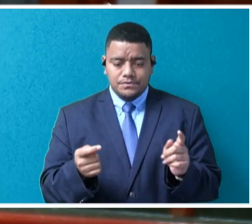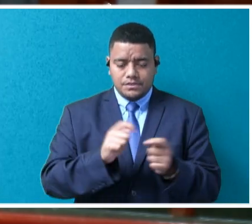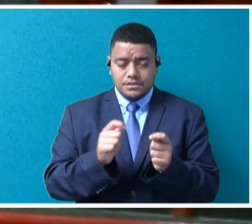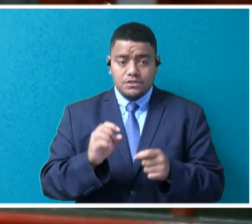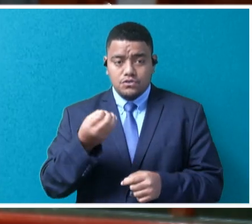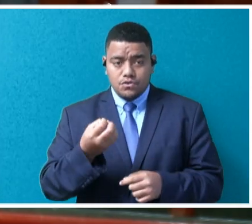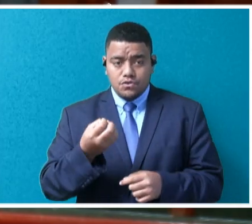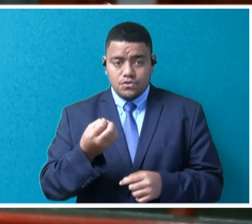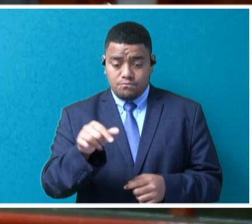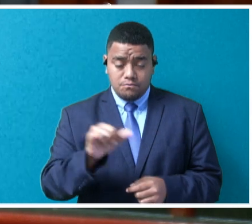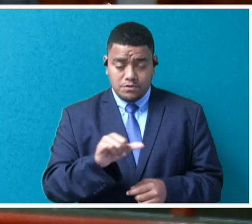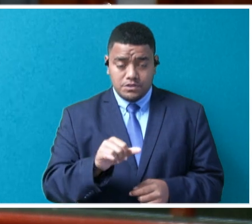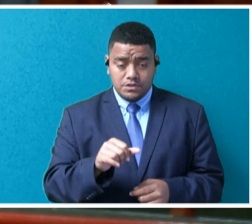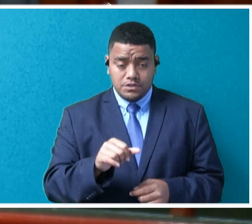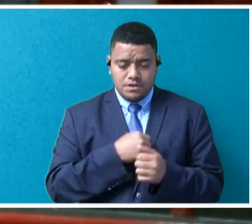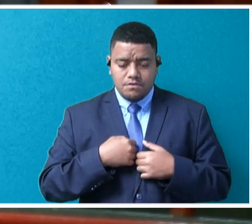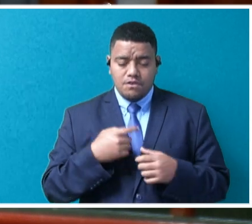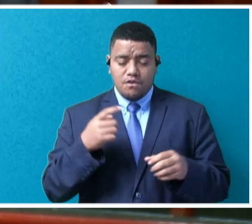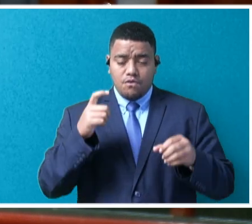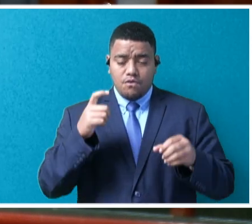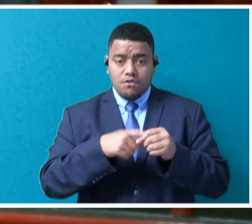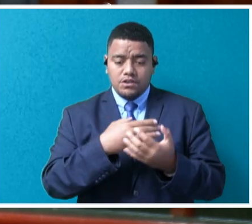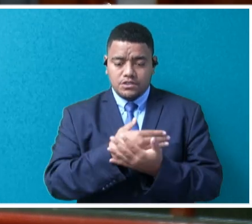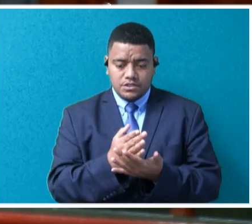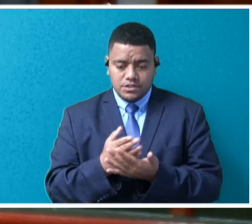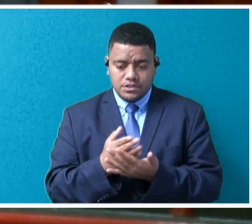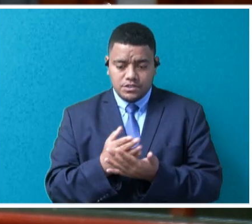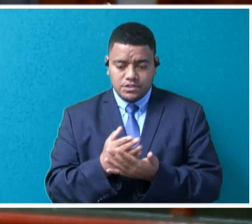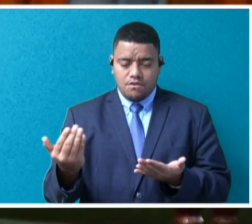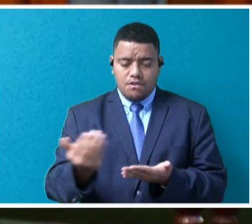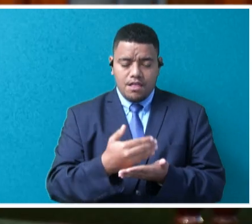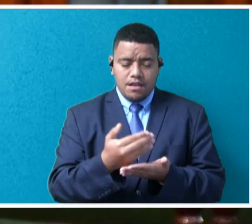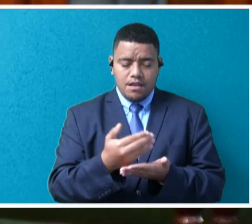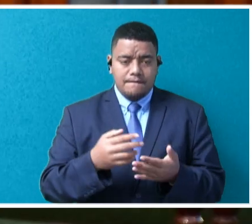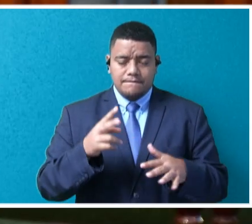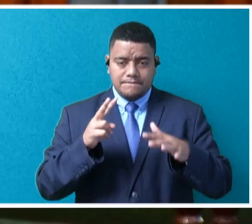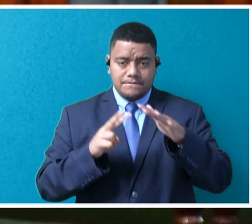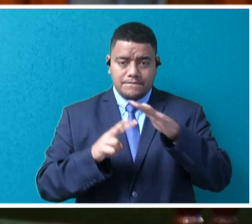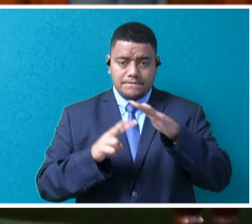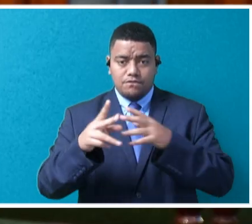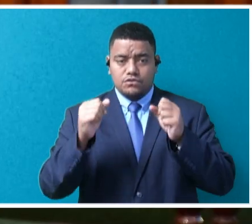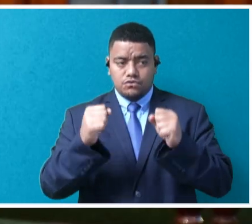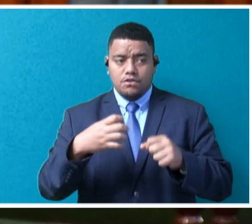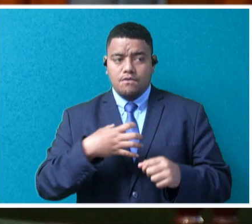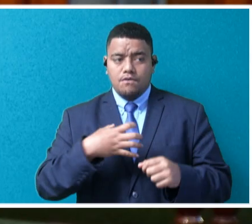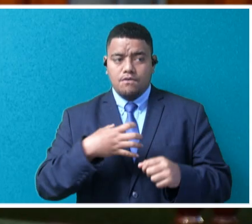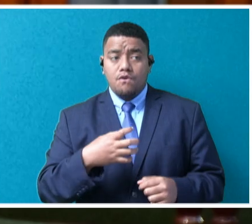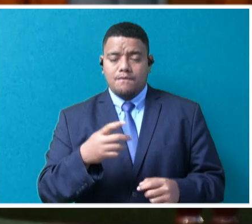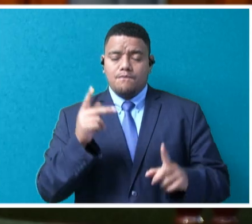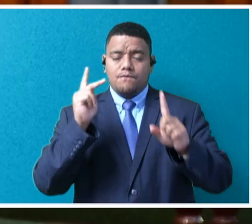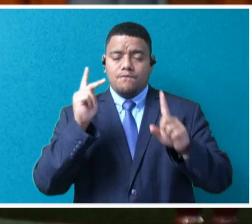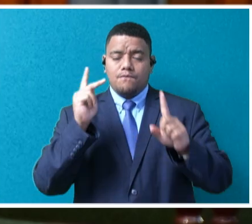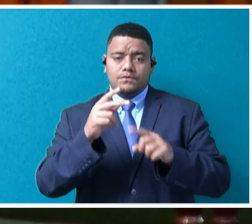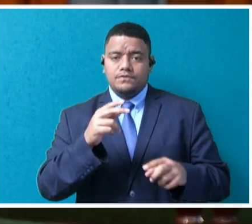may reach our shared goal and realize our collective vision for a stronger, more prosperous